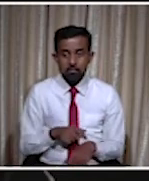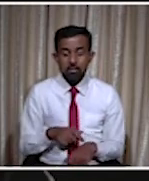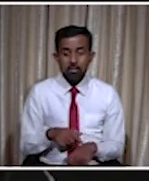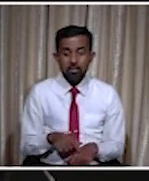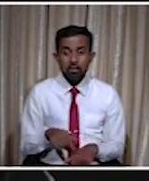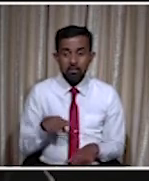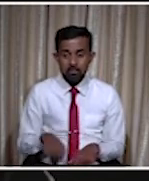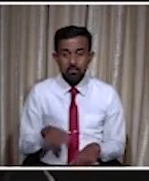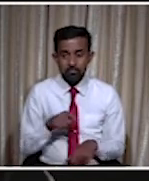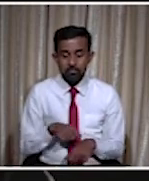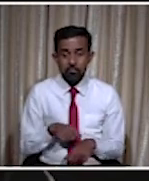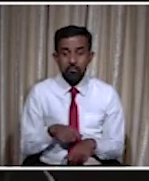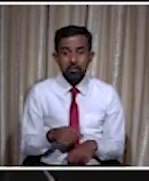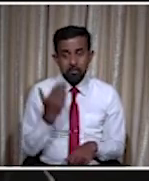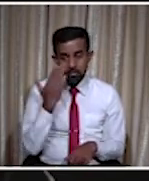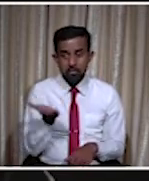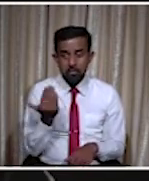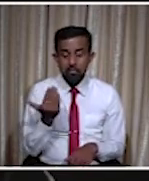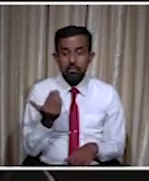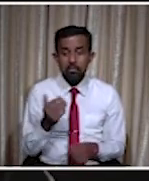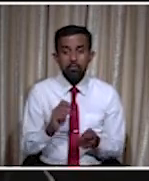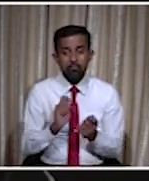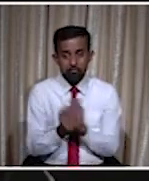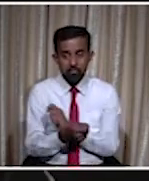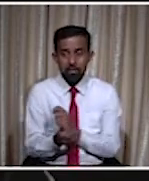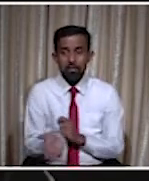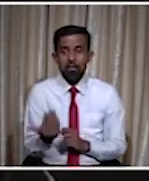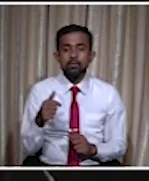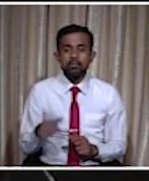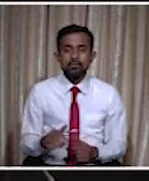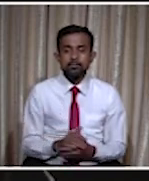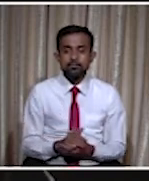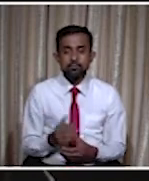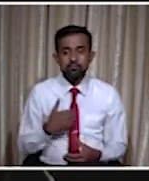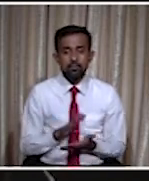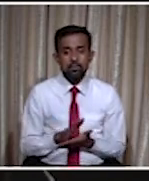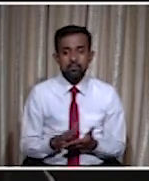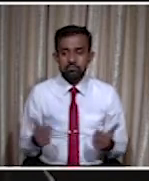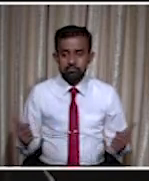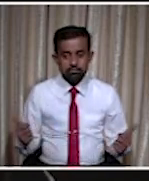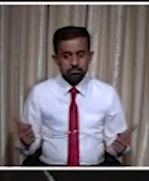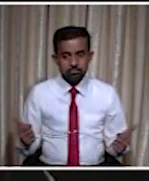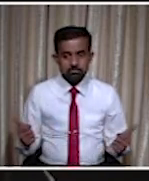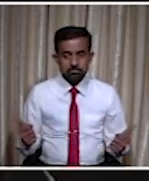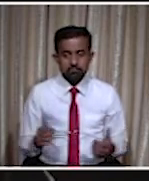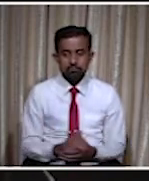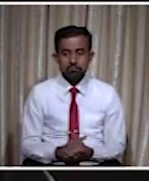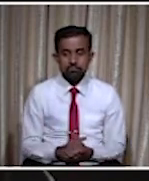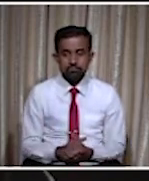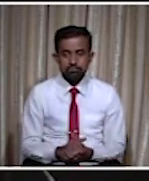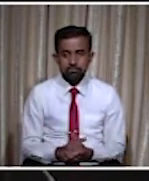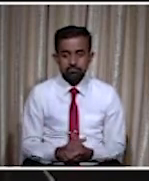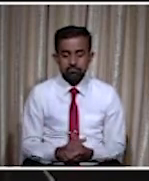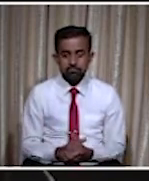hope His Excellency the President will be allowed the freedom to try and implement the policies